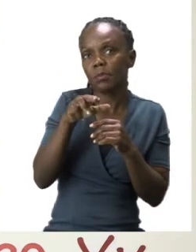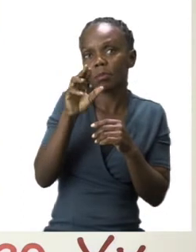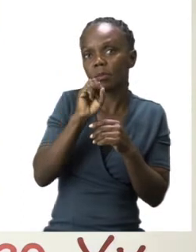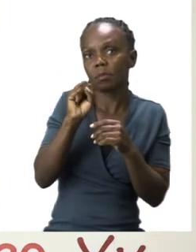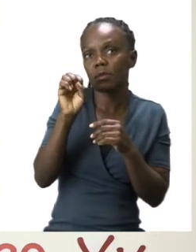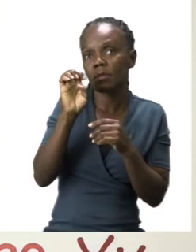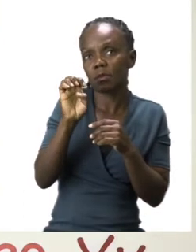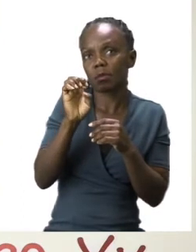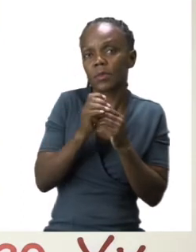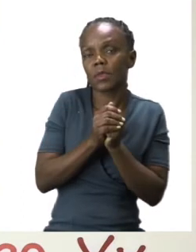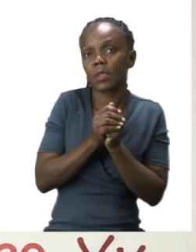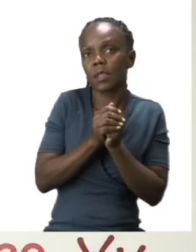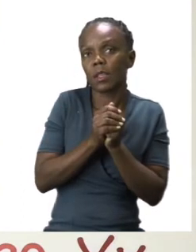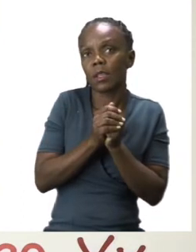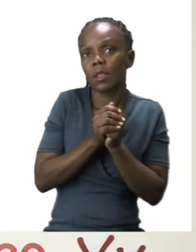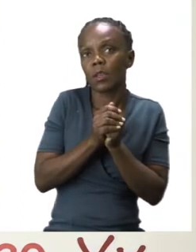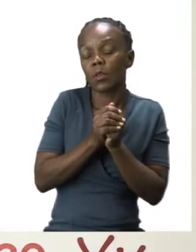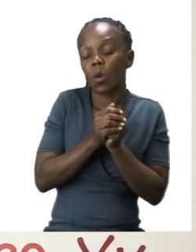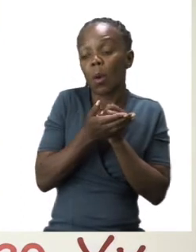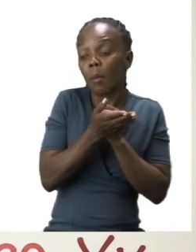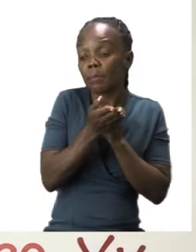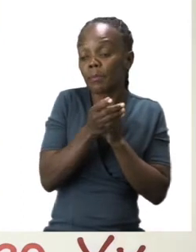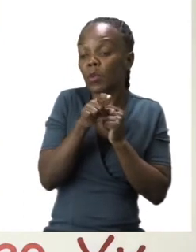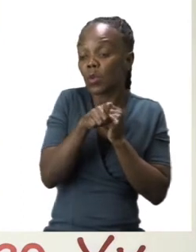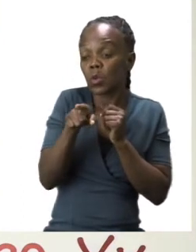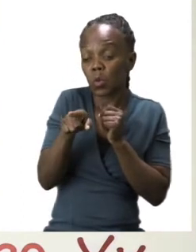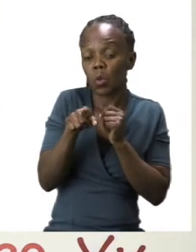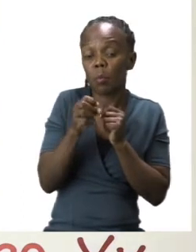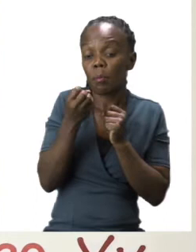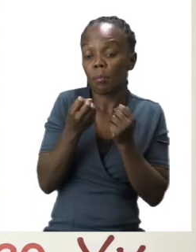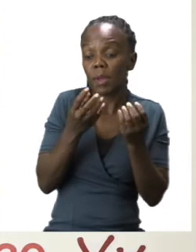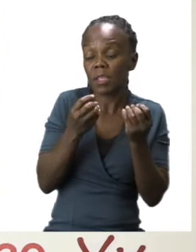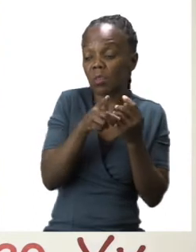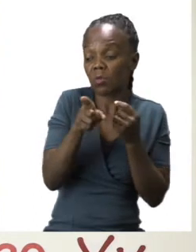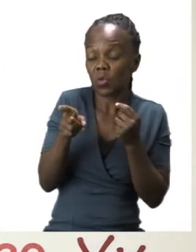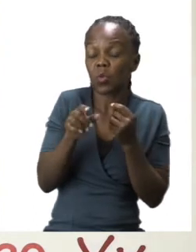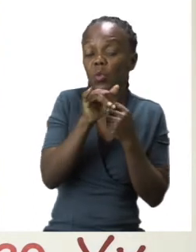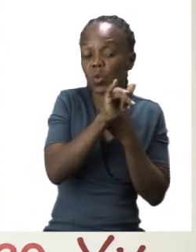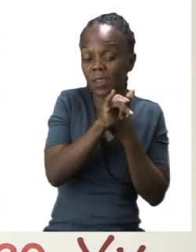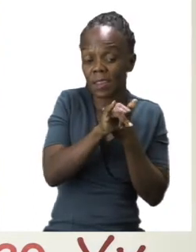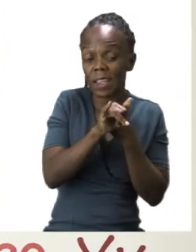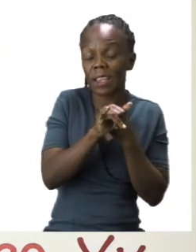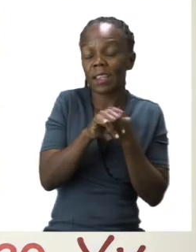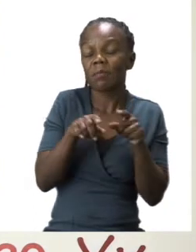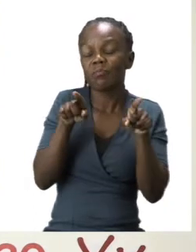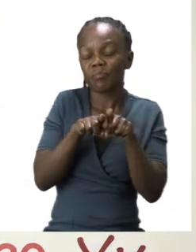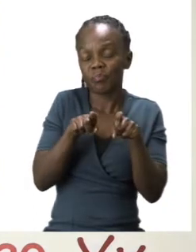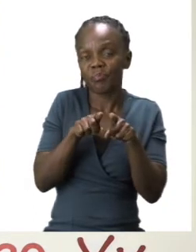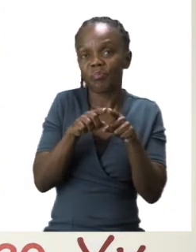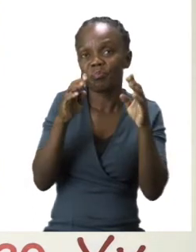of you live, I'm sure. With a house, there's even space to park a car because this is